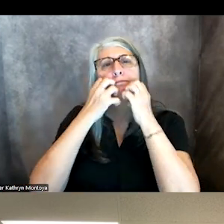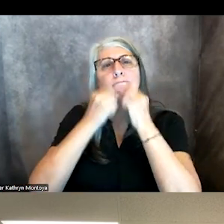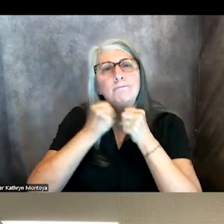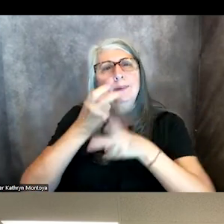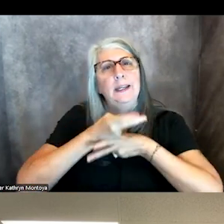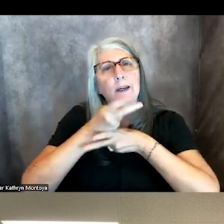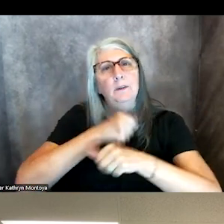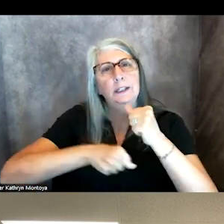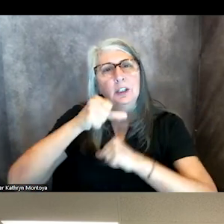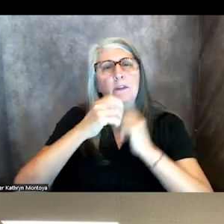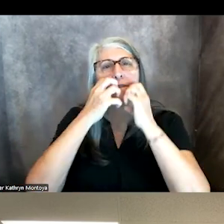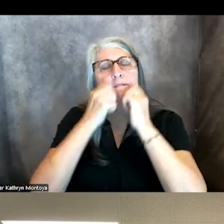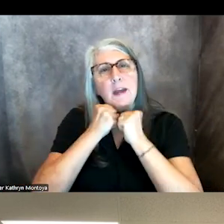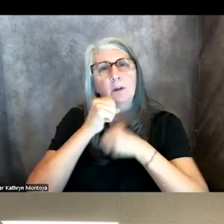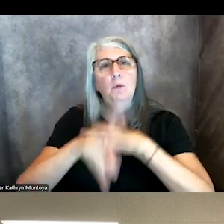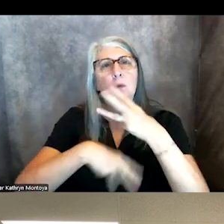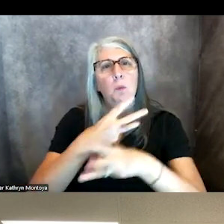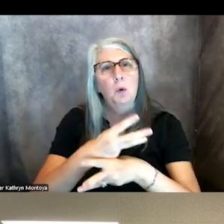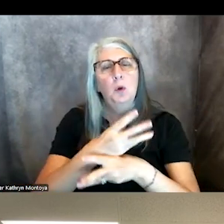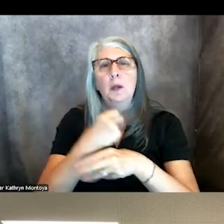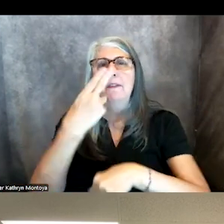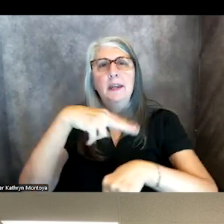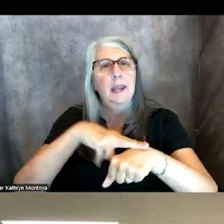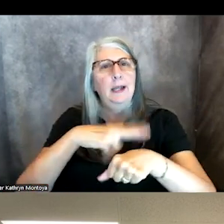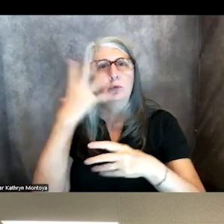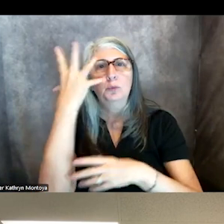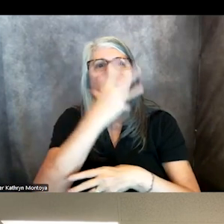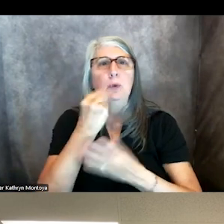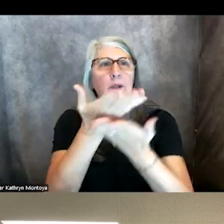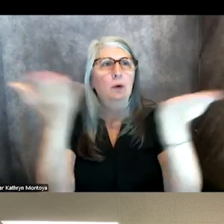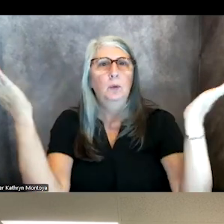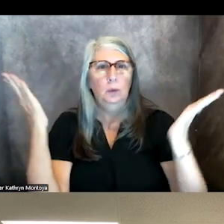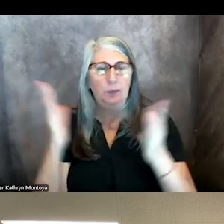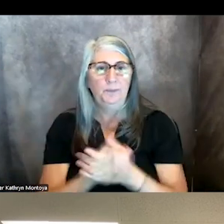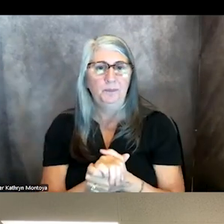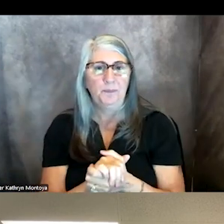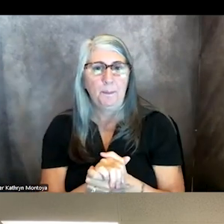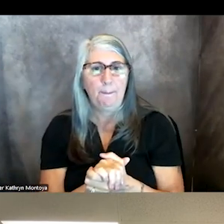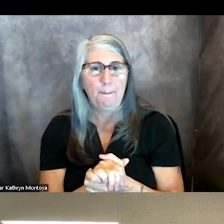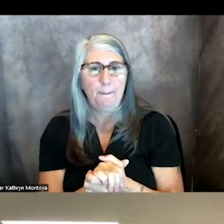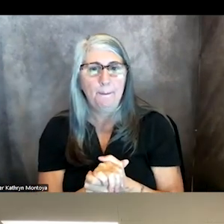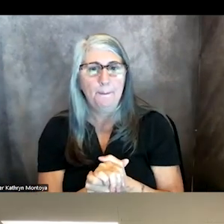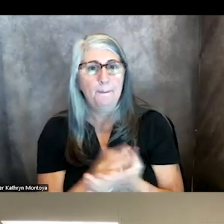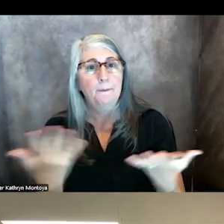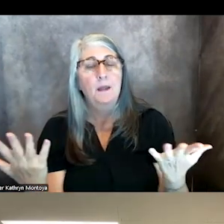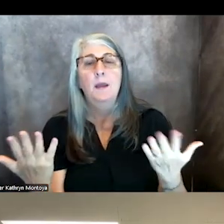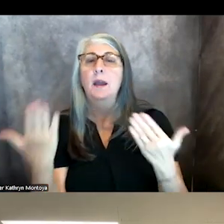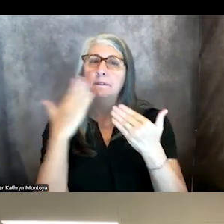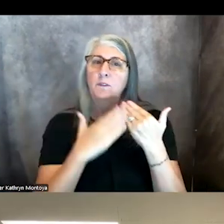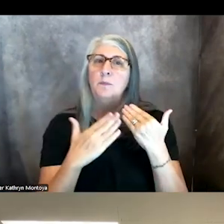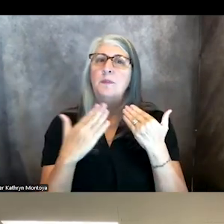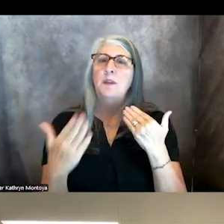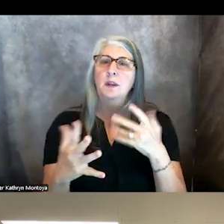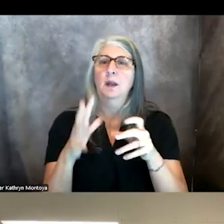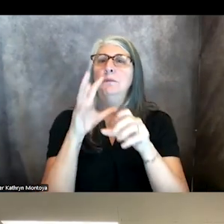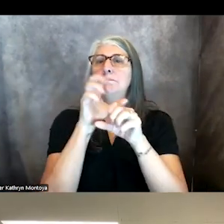and to value the world and the natural beauty that exists around us. But then from that point on, it kind of becomes accustomed to